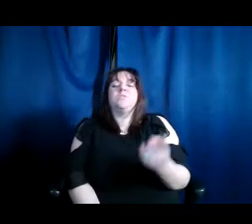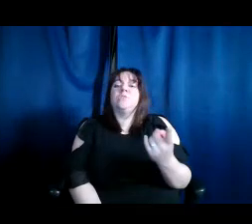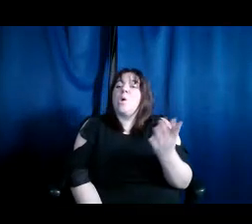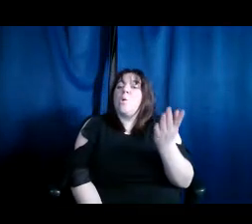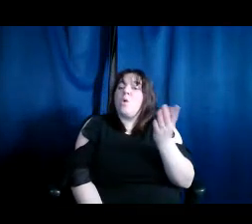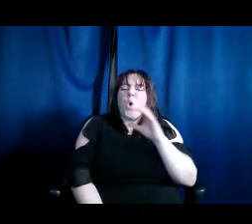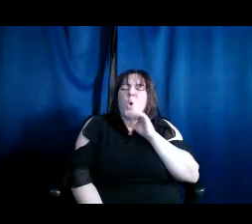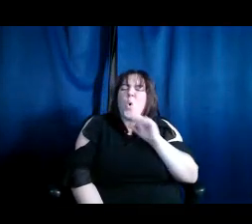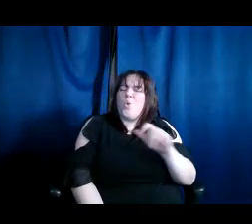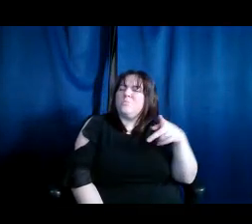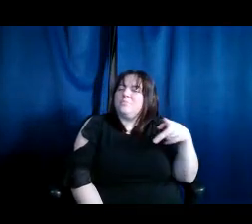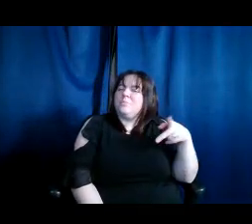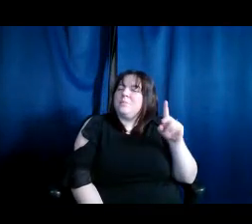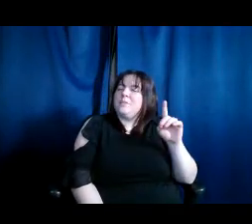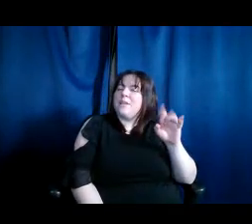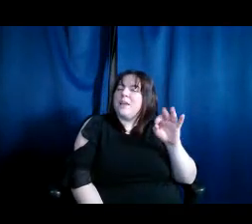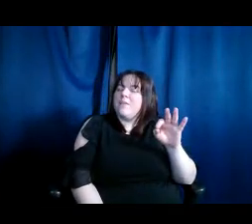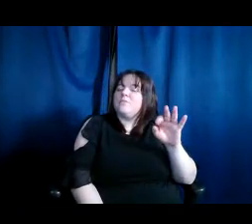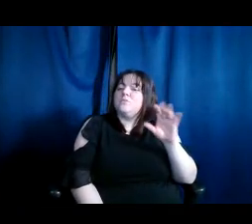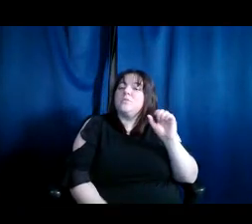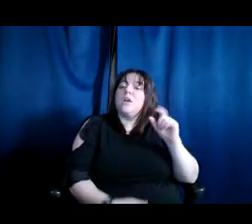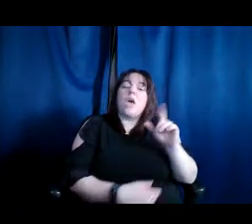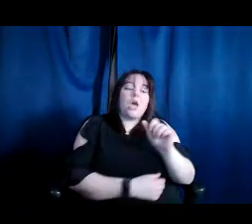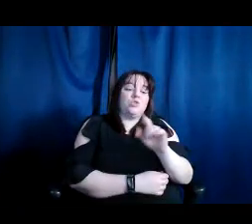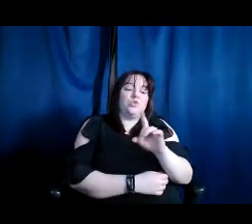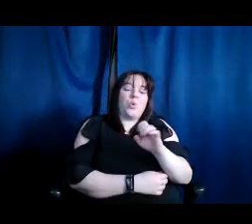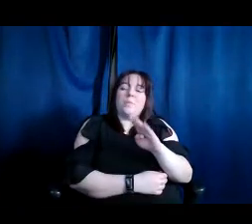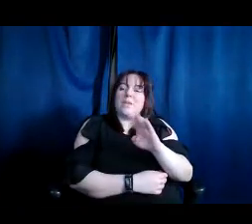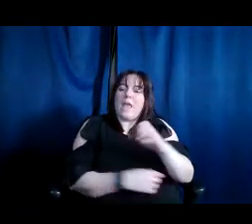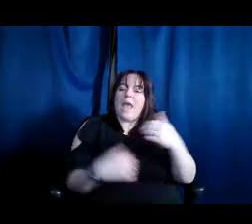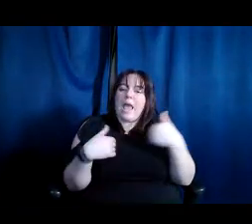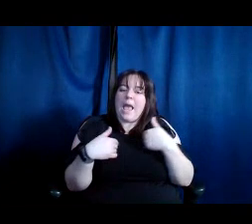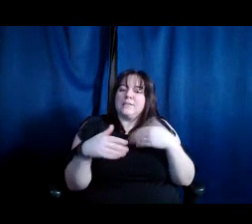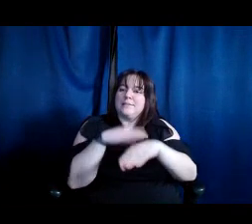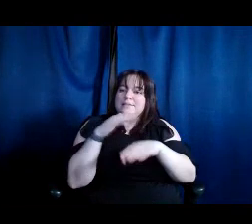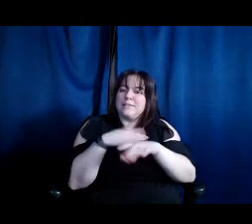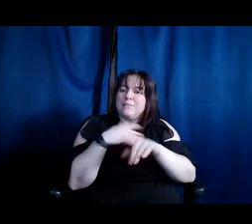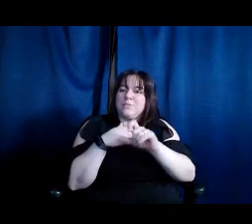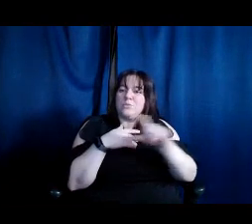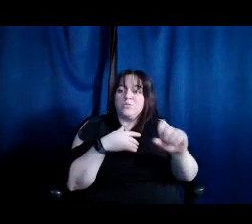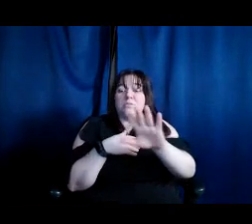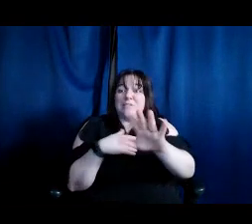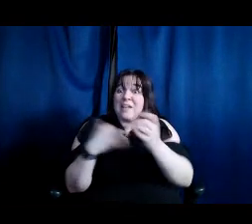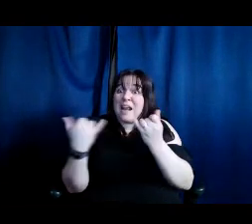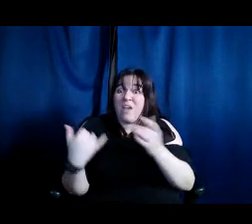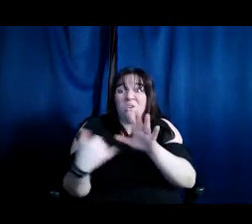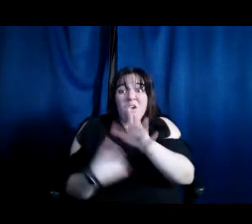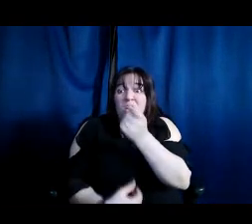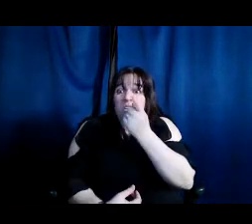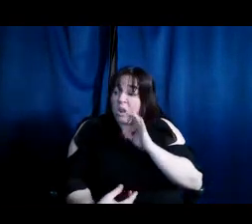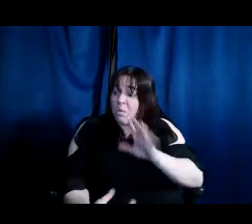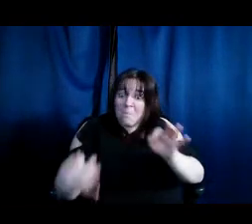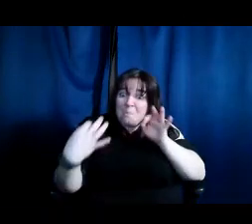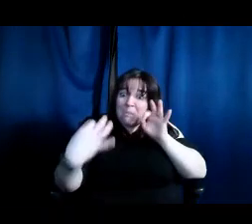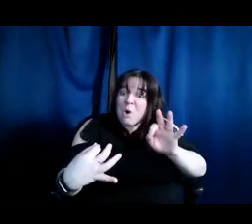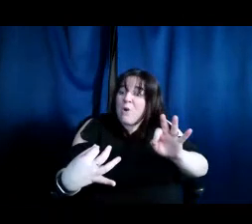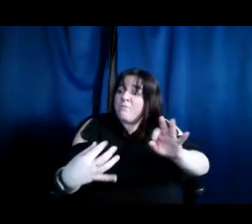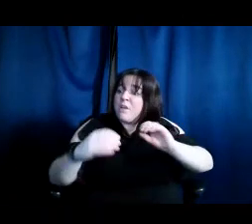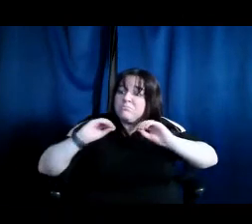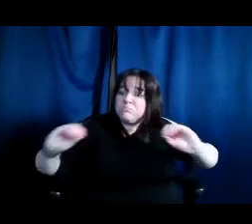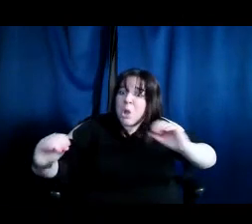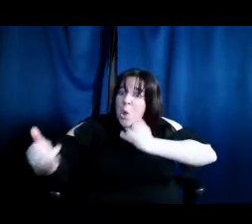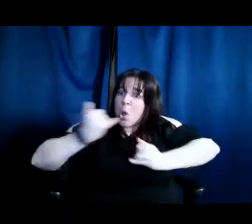recommends using their built-in accessibility tool. This is not error-proof, so you'll want to manually test this